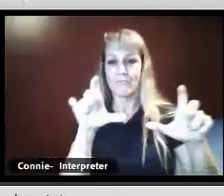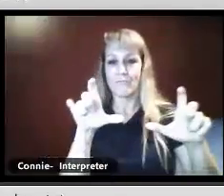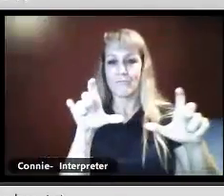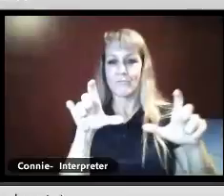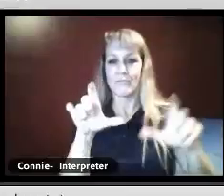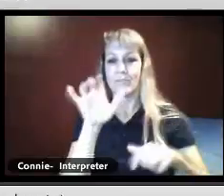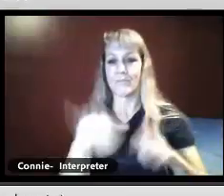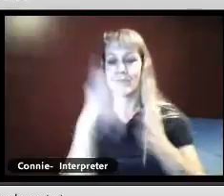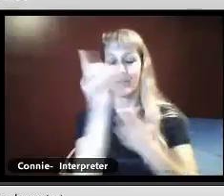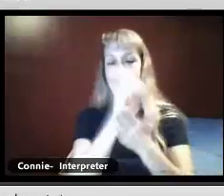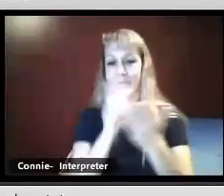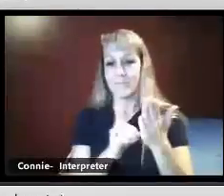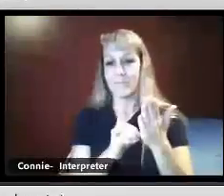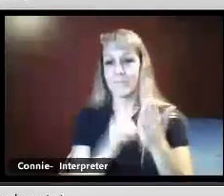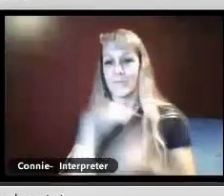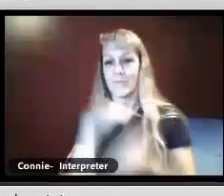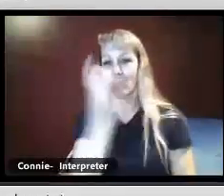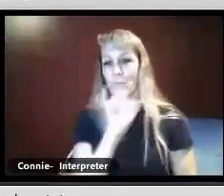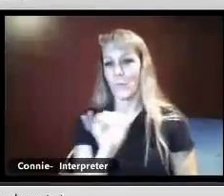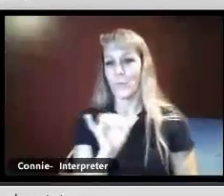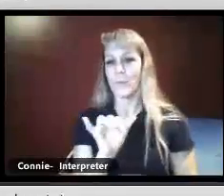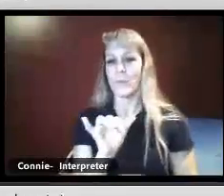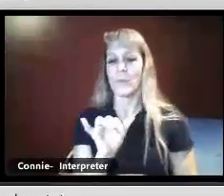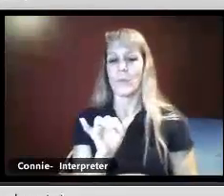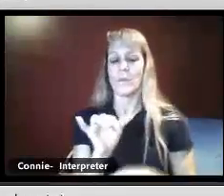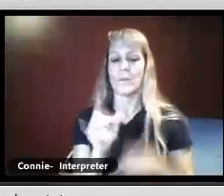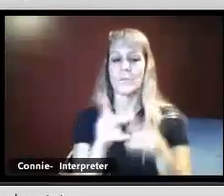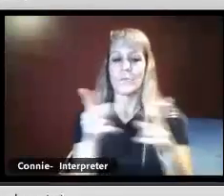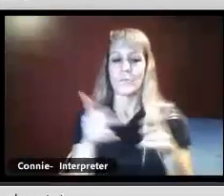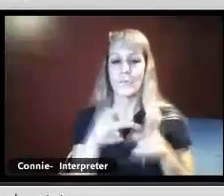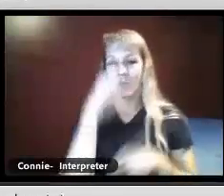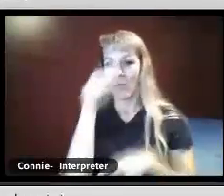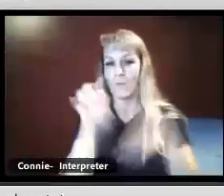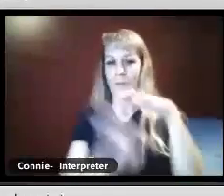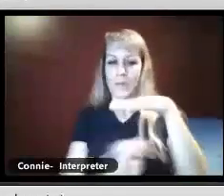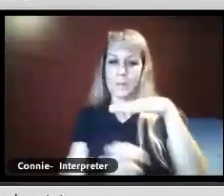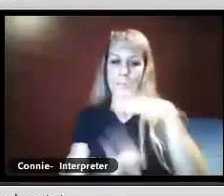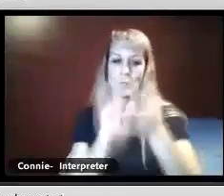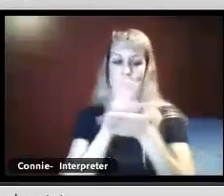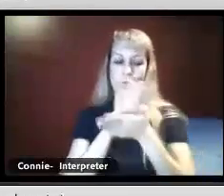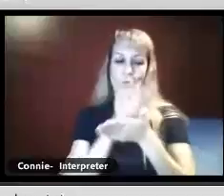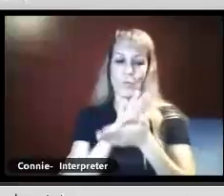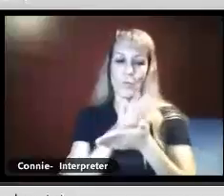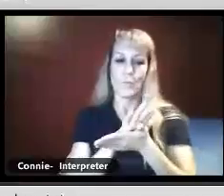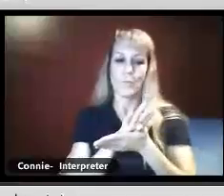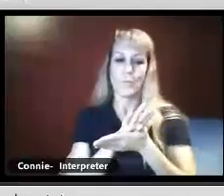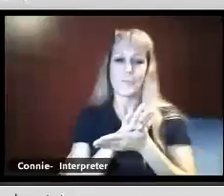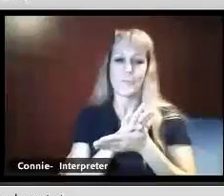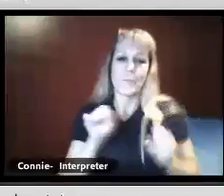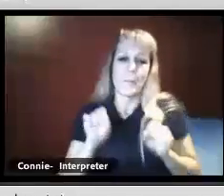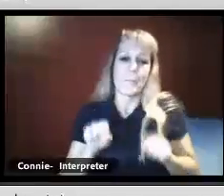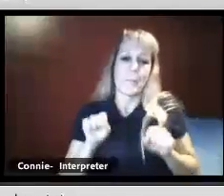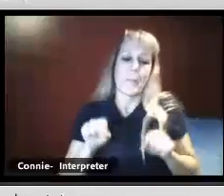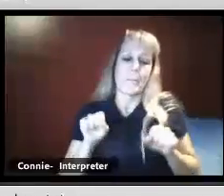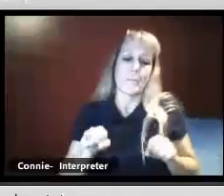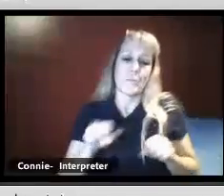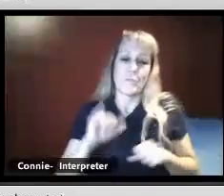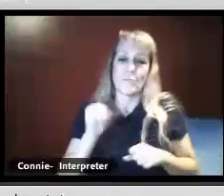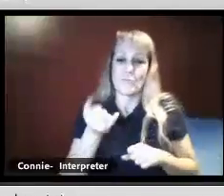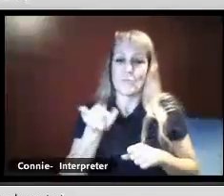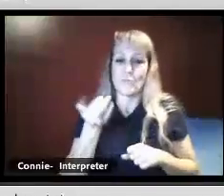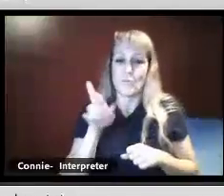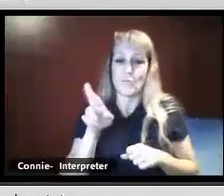this really looks like a site for elementary school, possibly junior high,